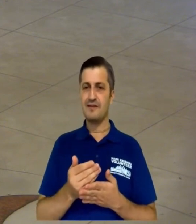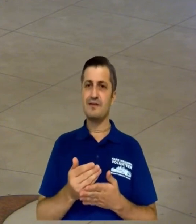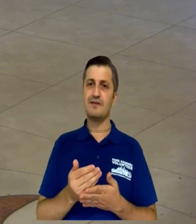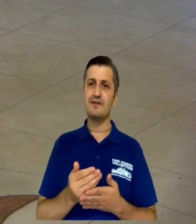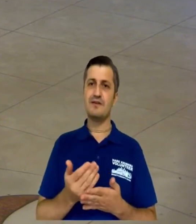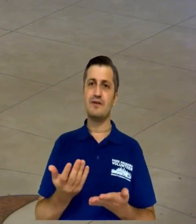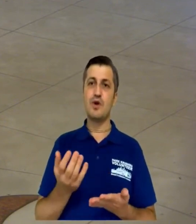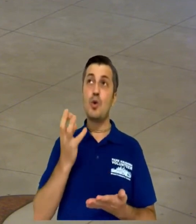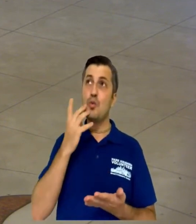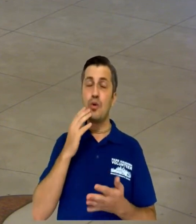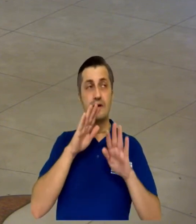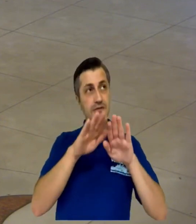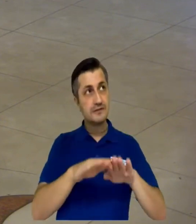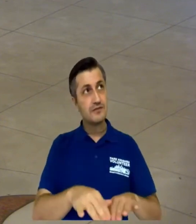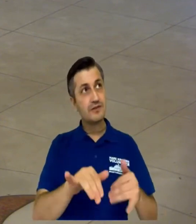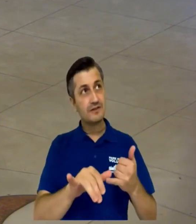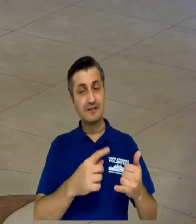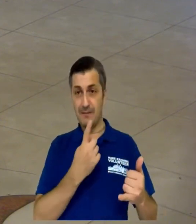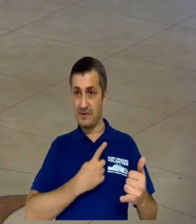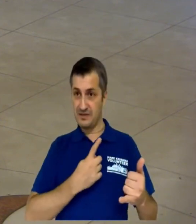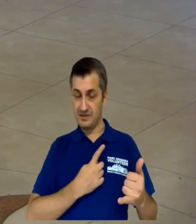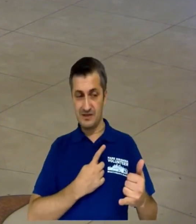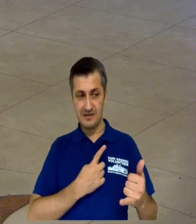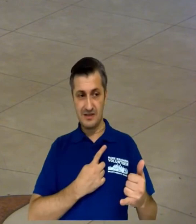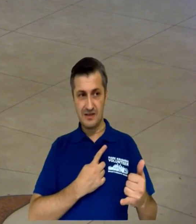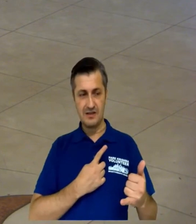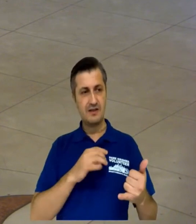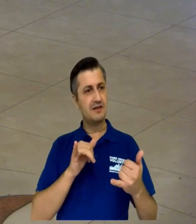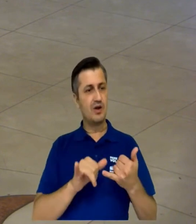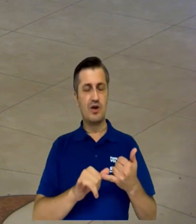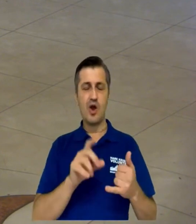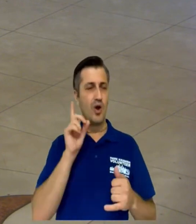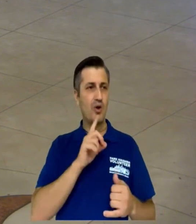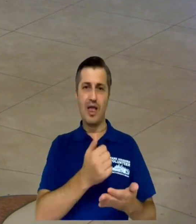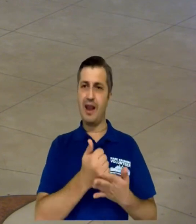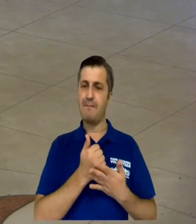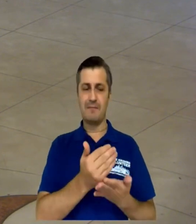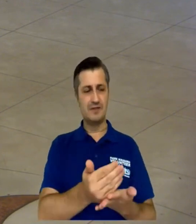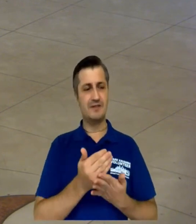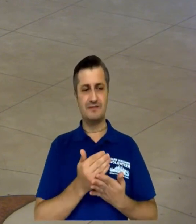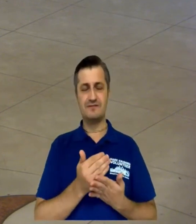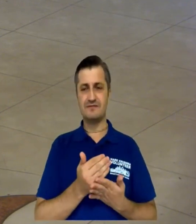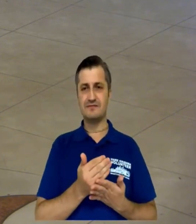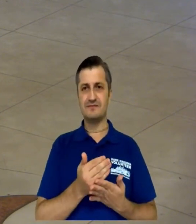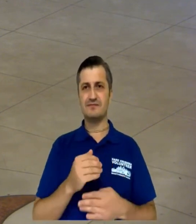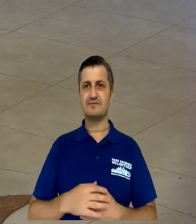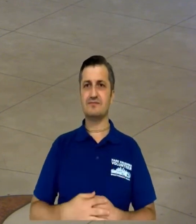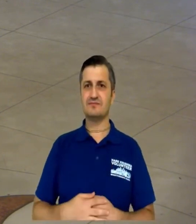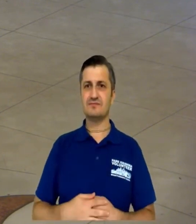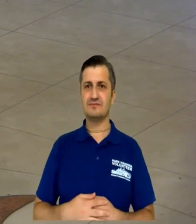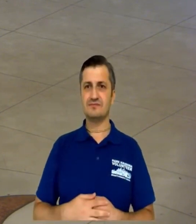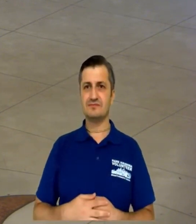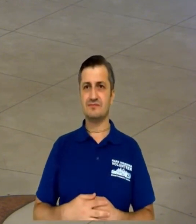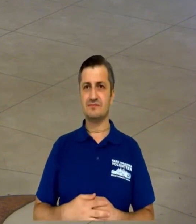of Krishna, he always looks after me. I'd say that when I